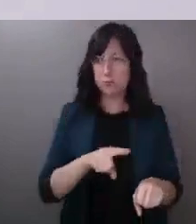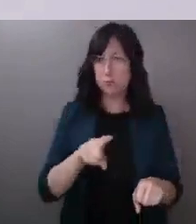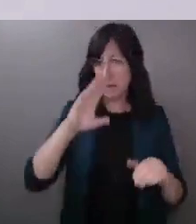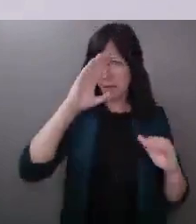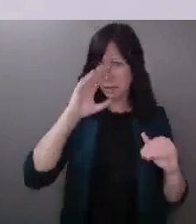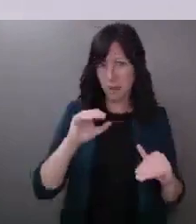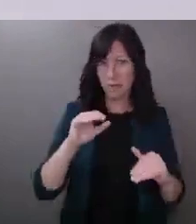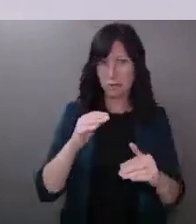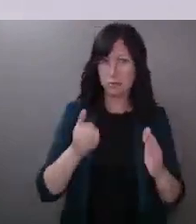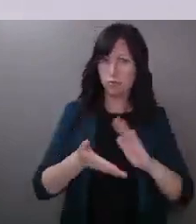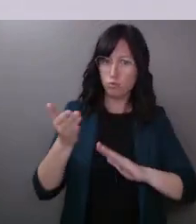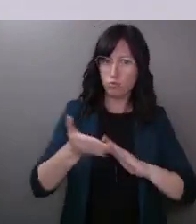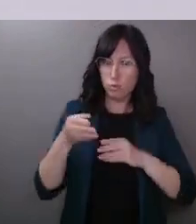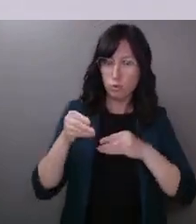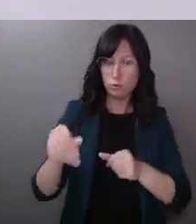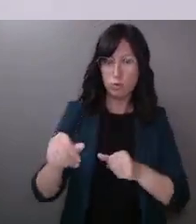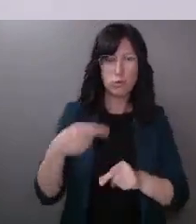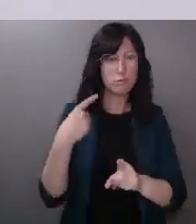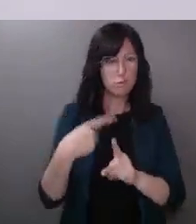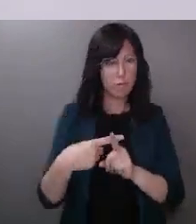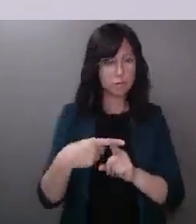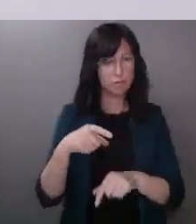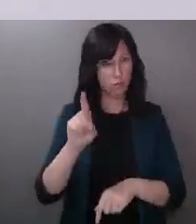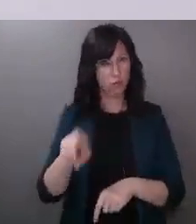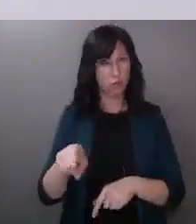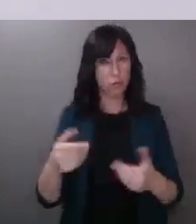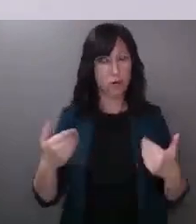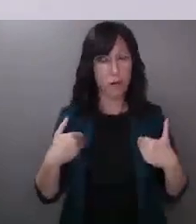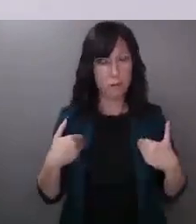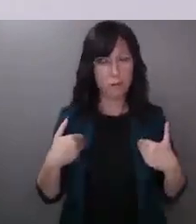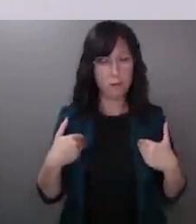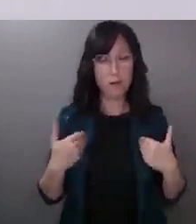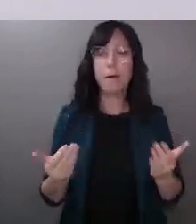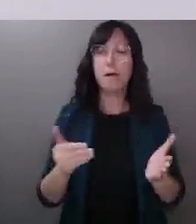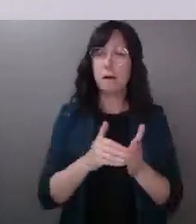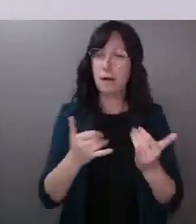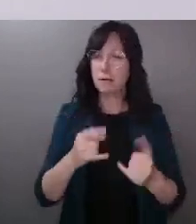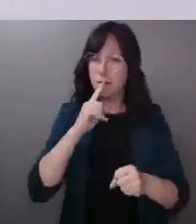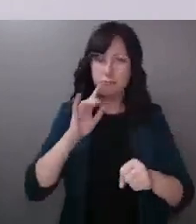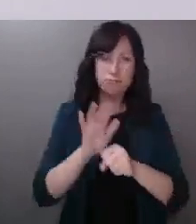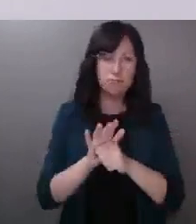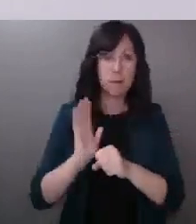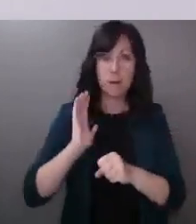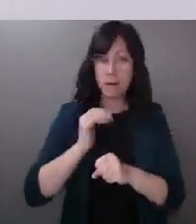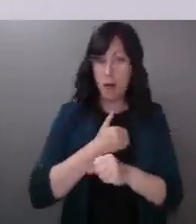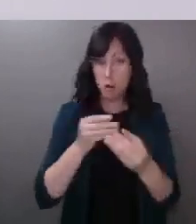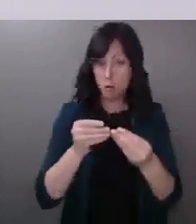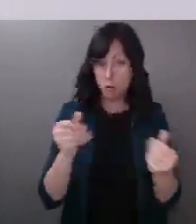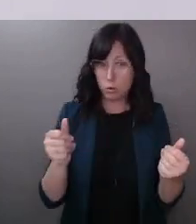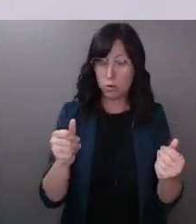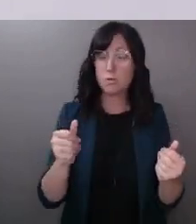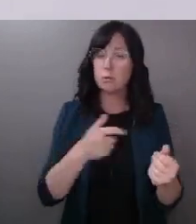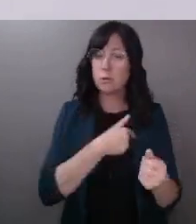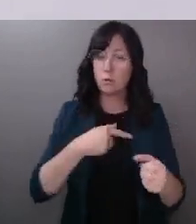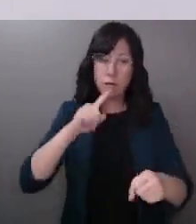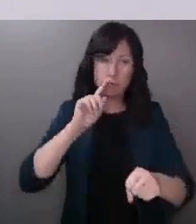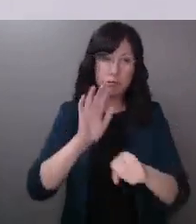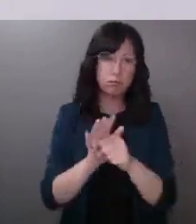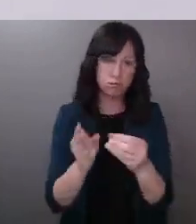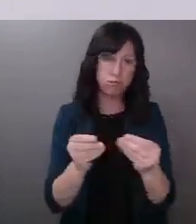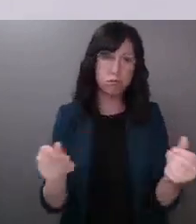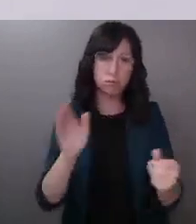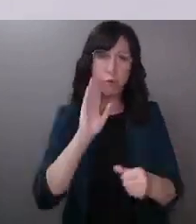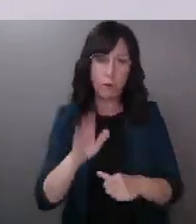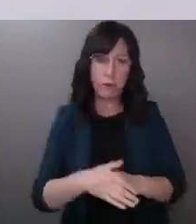deserve. So today, I think it's important to reiterate the commitment to finding those solutions. It's also